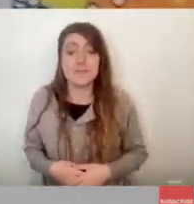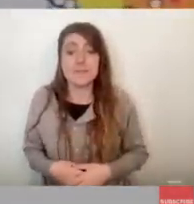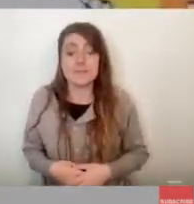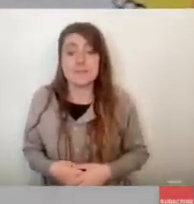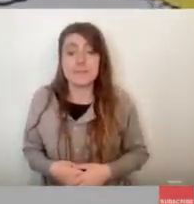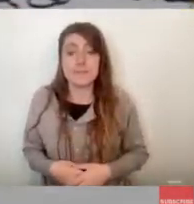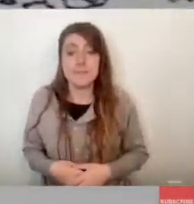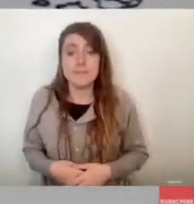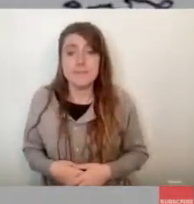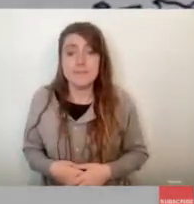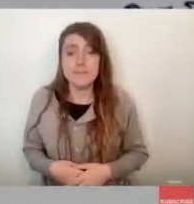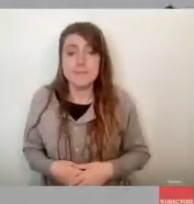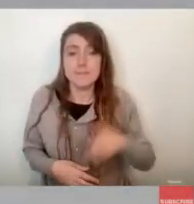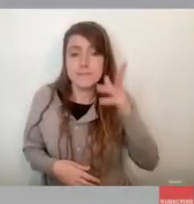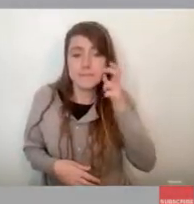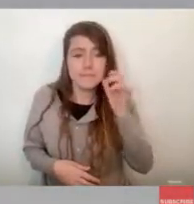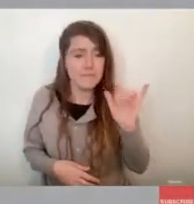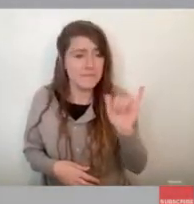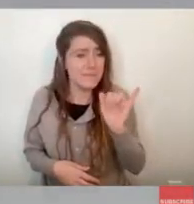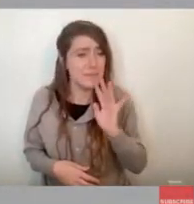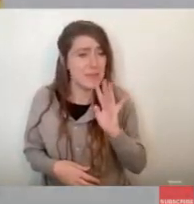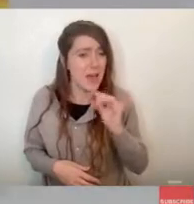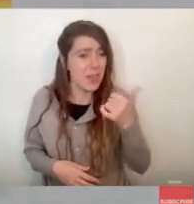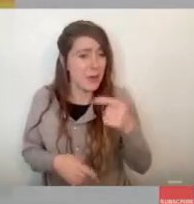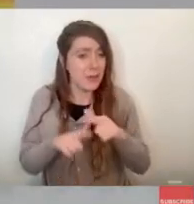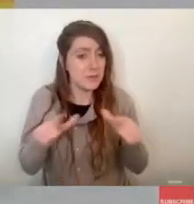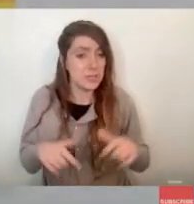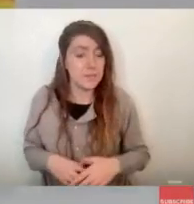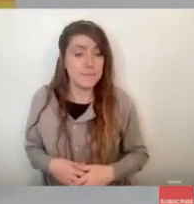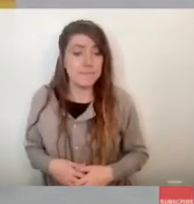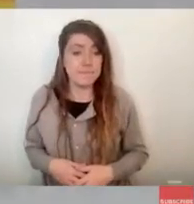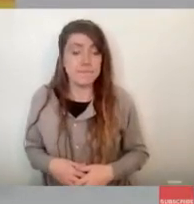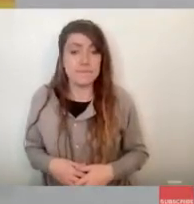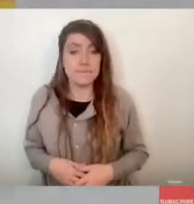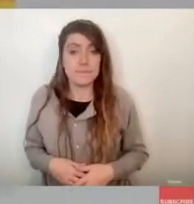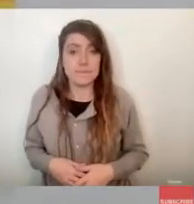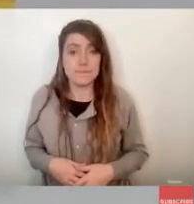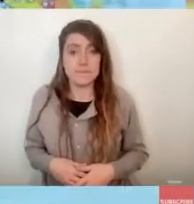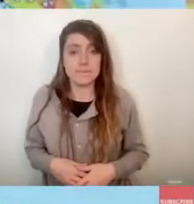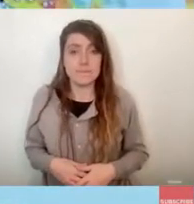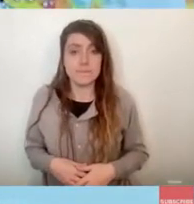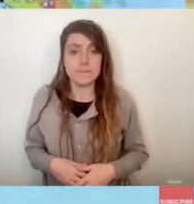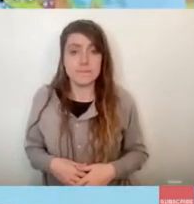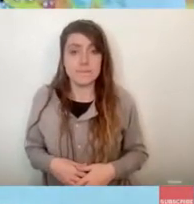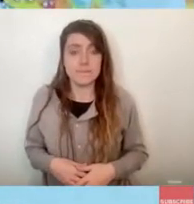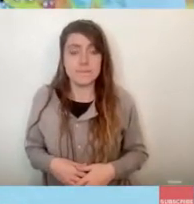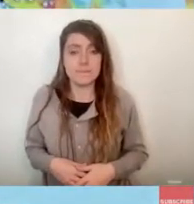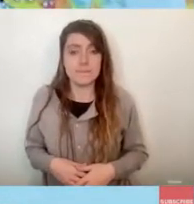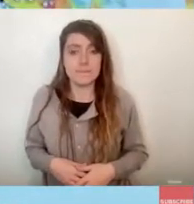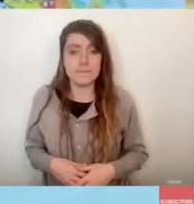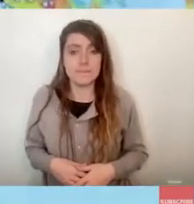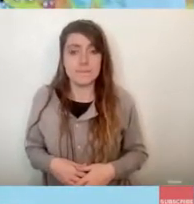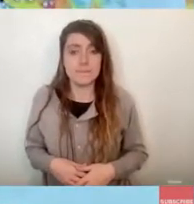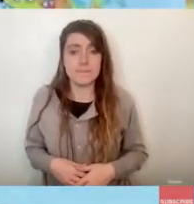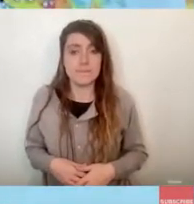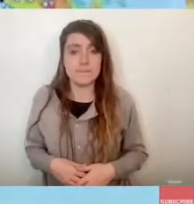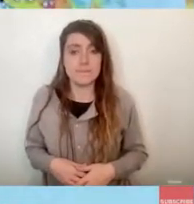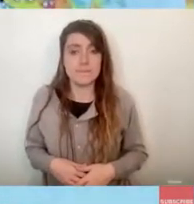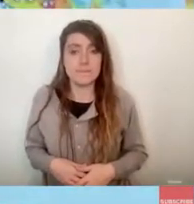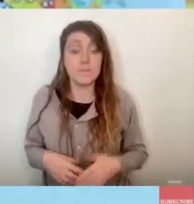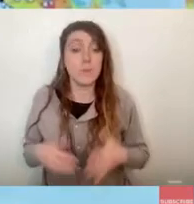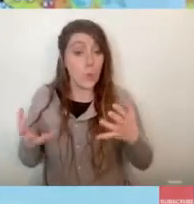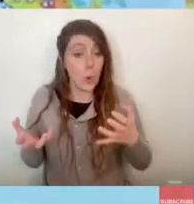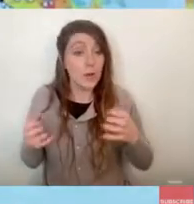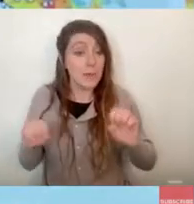fire, having the memory of the fuel abundance in their formulation, allow to really